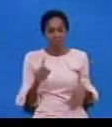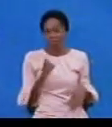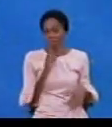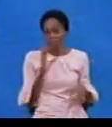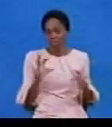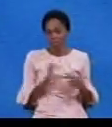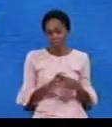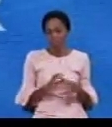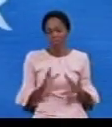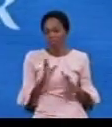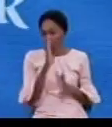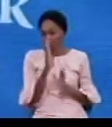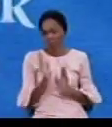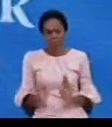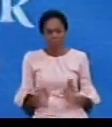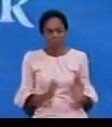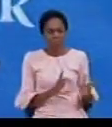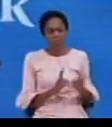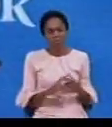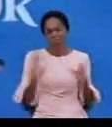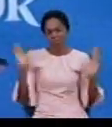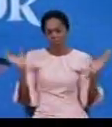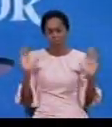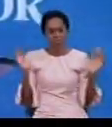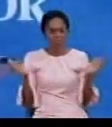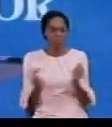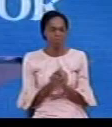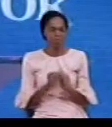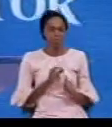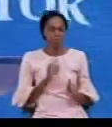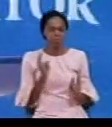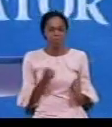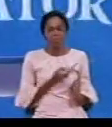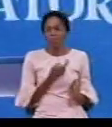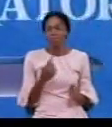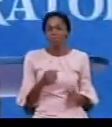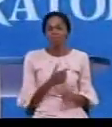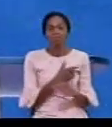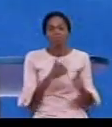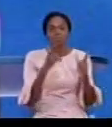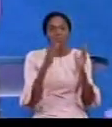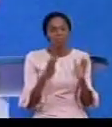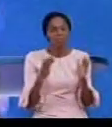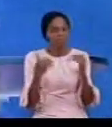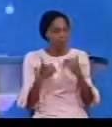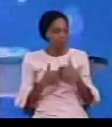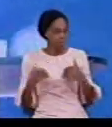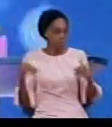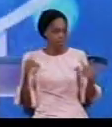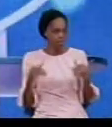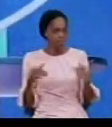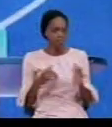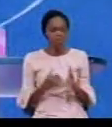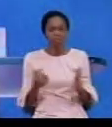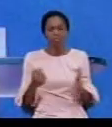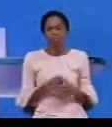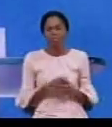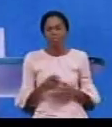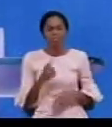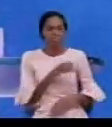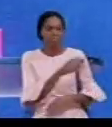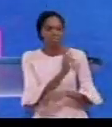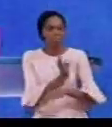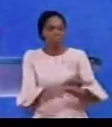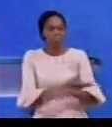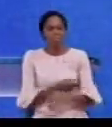celebrate with us, to jubilate, to rejoice. The Emancipator, the Liberator has done it. The mighty power